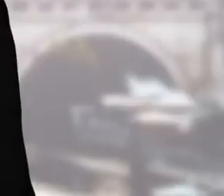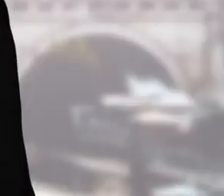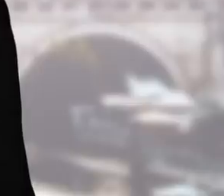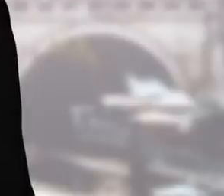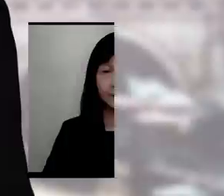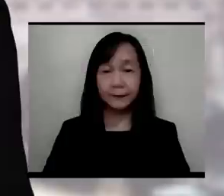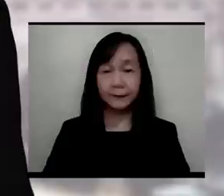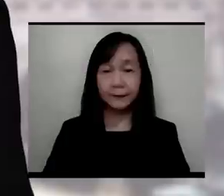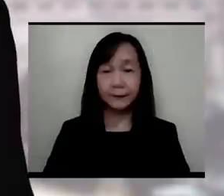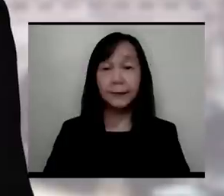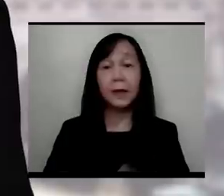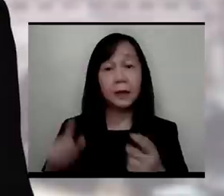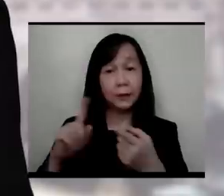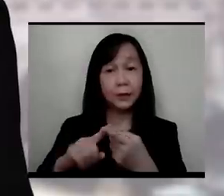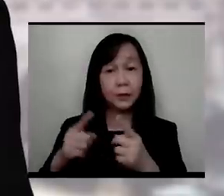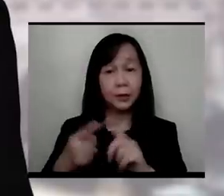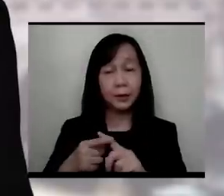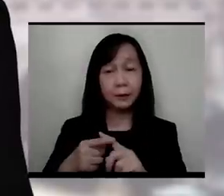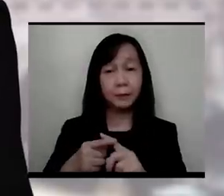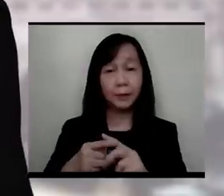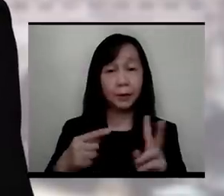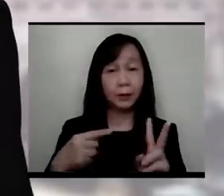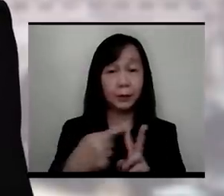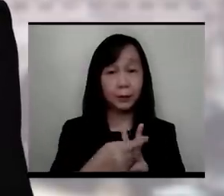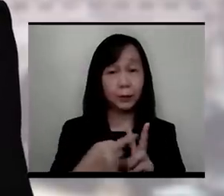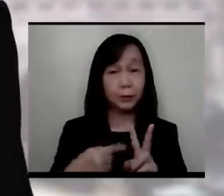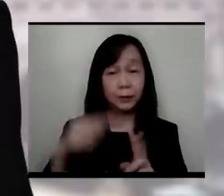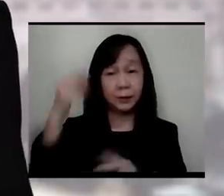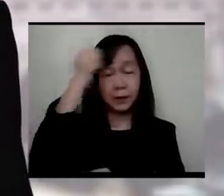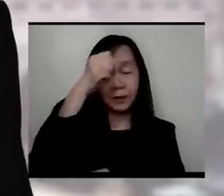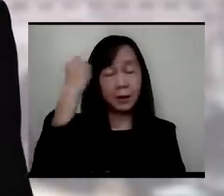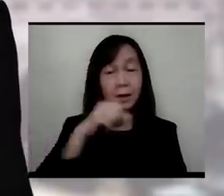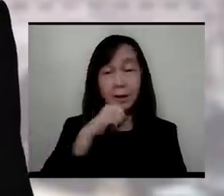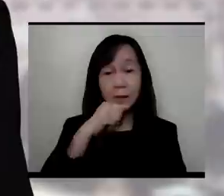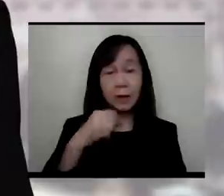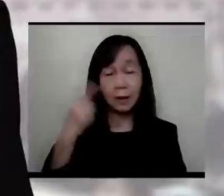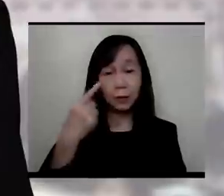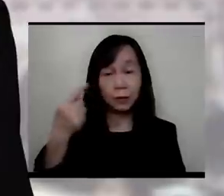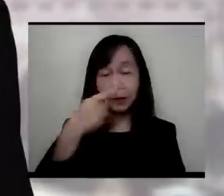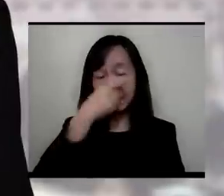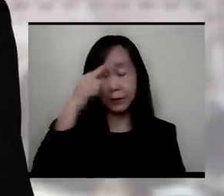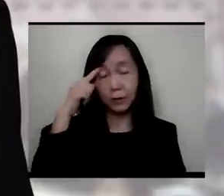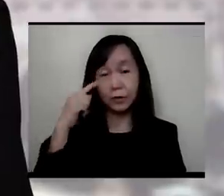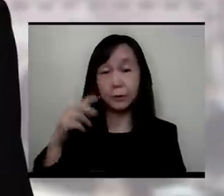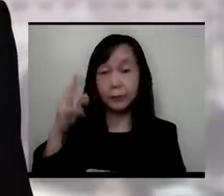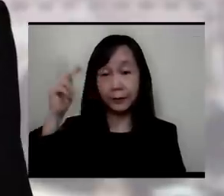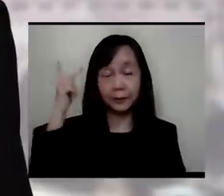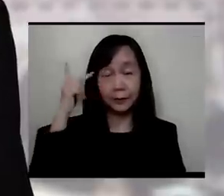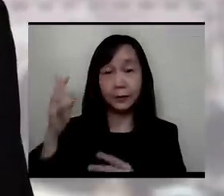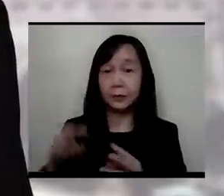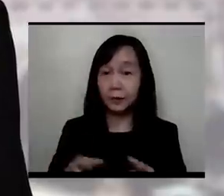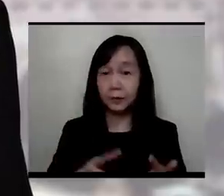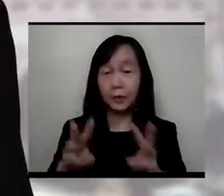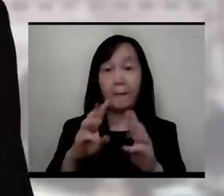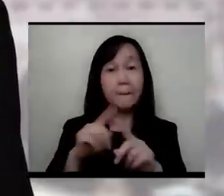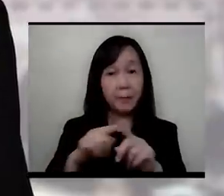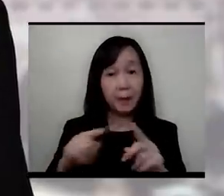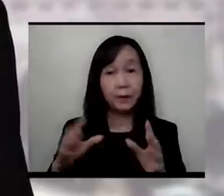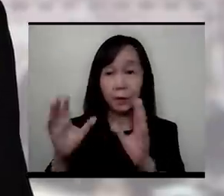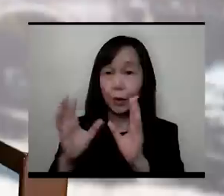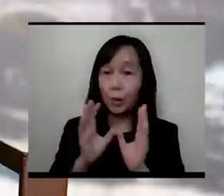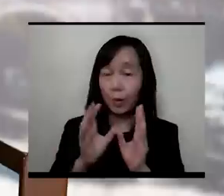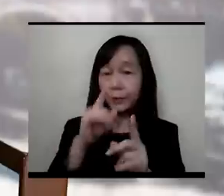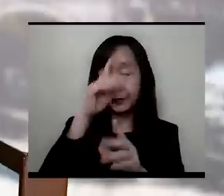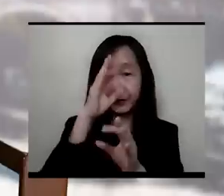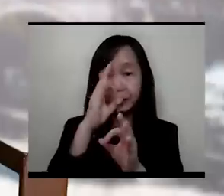The friendship Between the two saints Was not based on a political strategy strategy But on their Consciousness Common faith